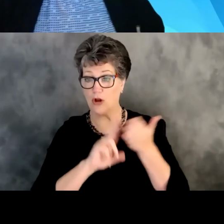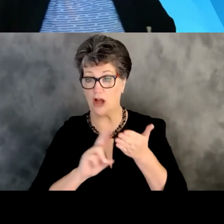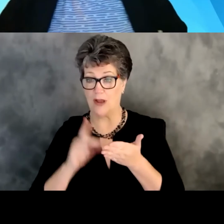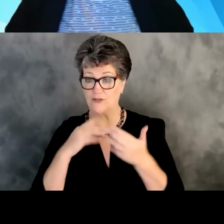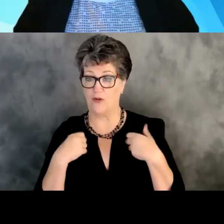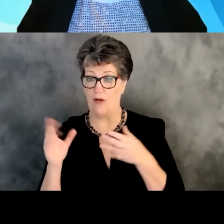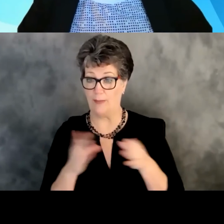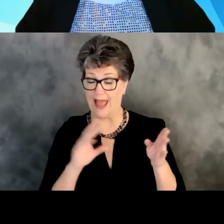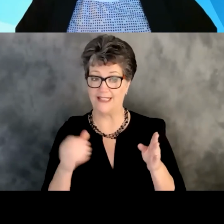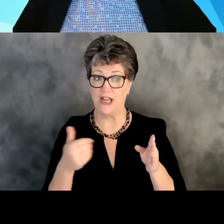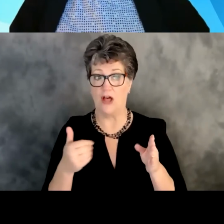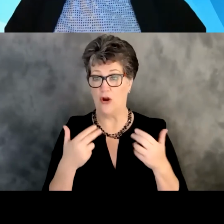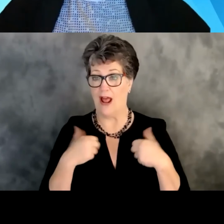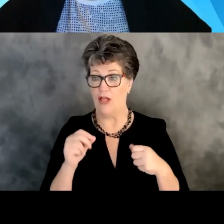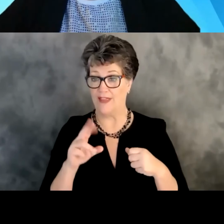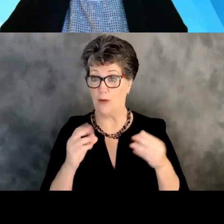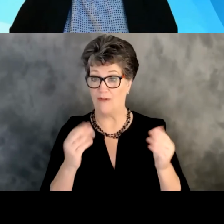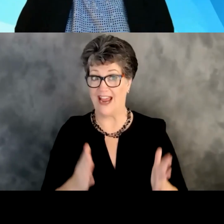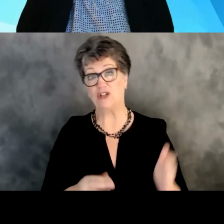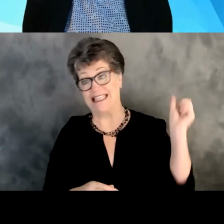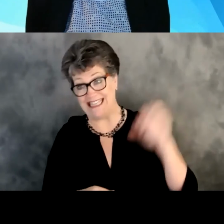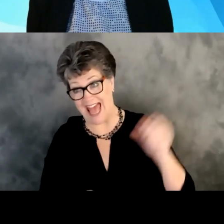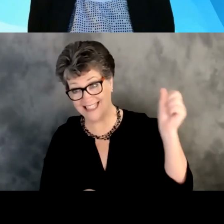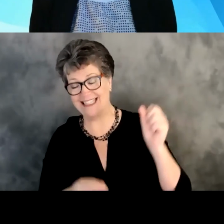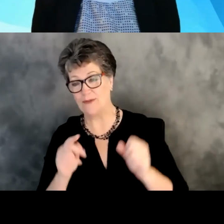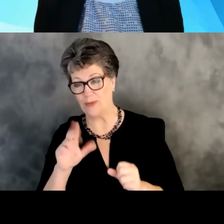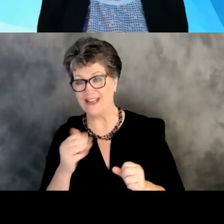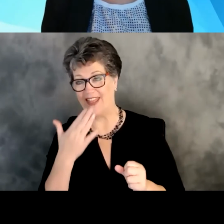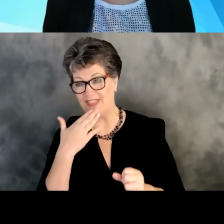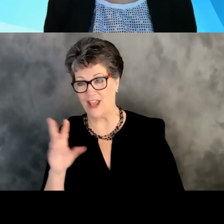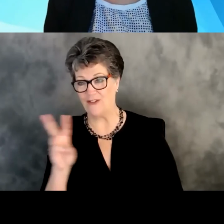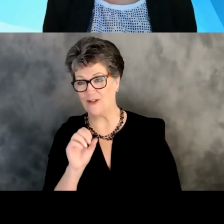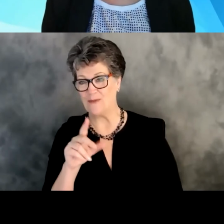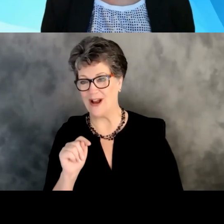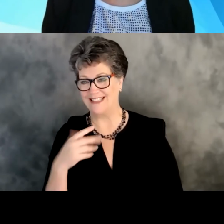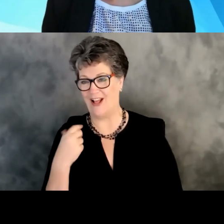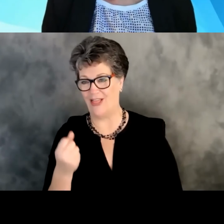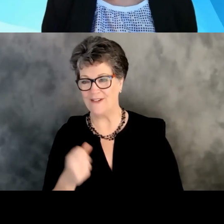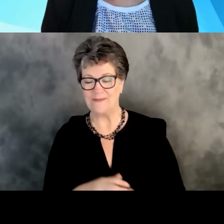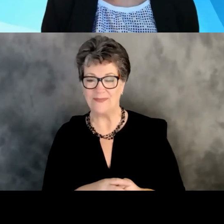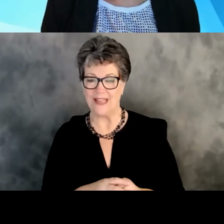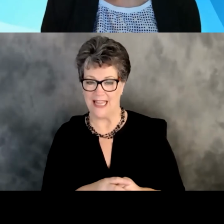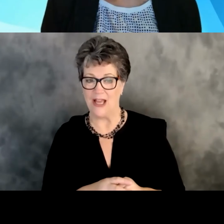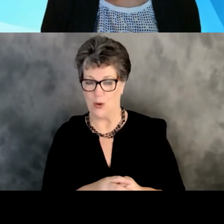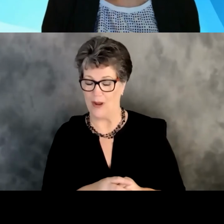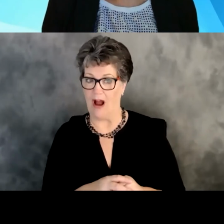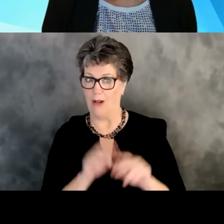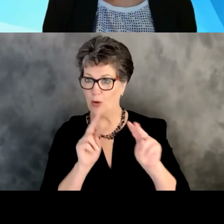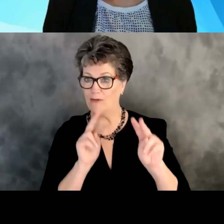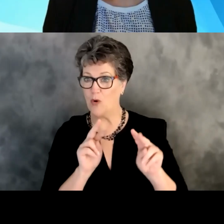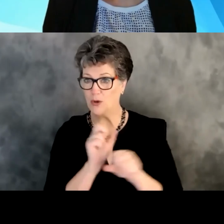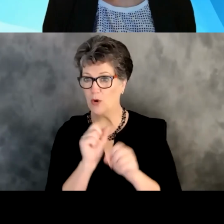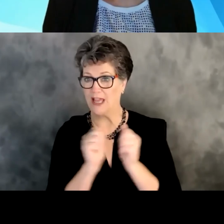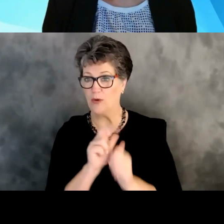plans and other healthcare providers. Yes, Brenda, thank you, from West Health. And we are very much looking forward to working